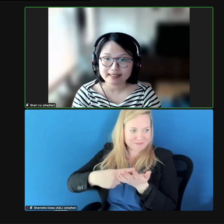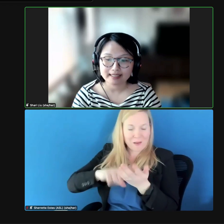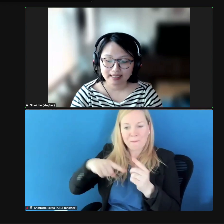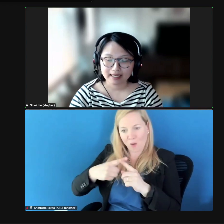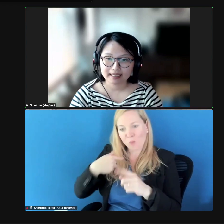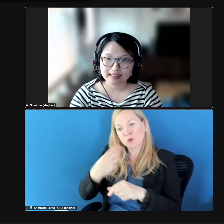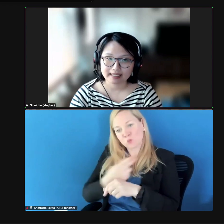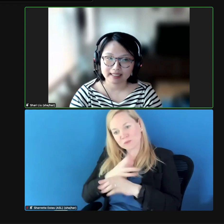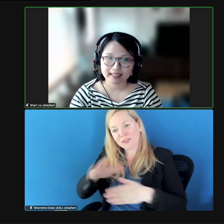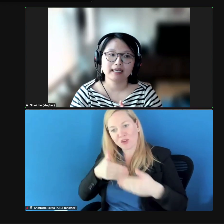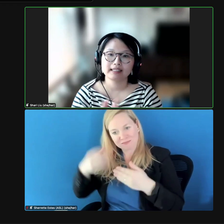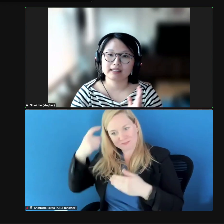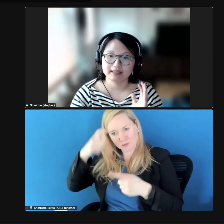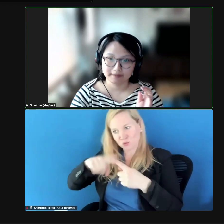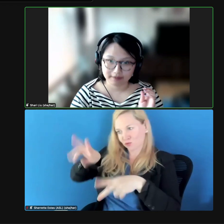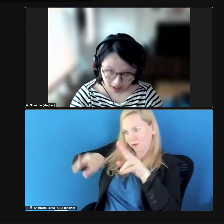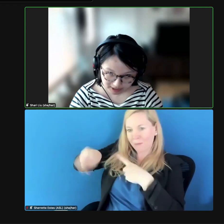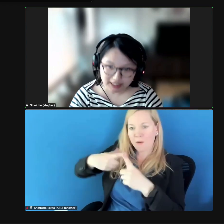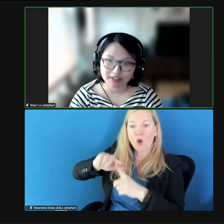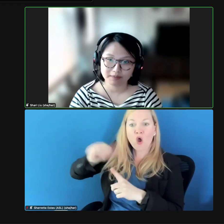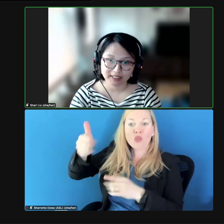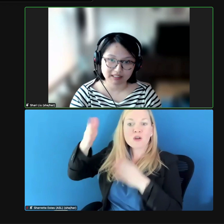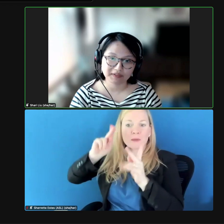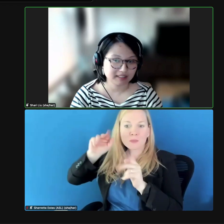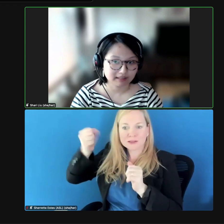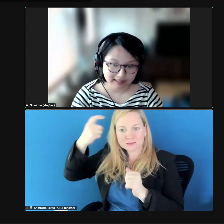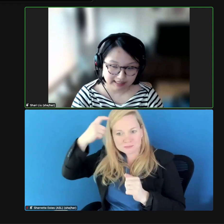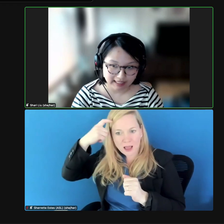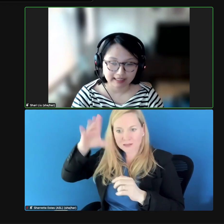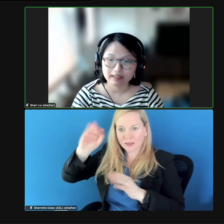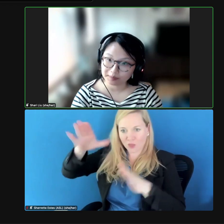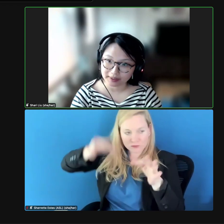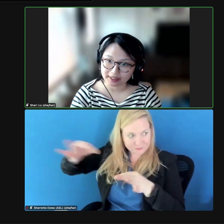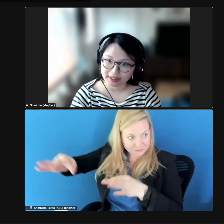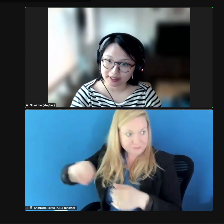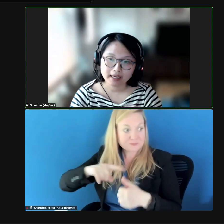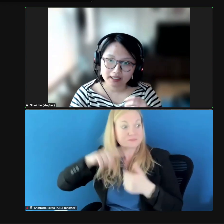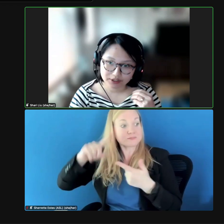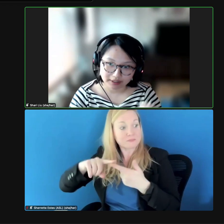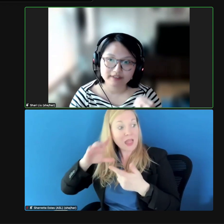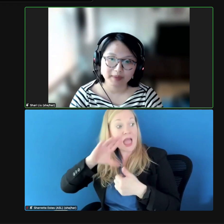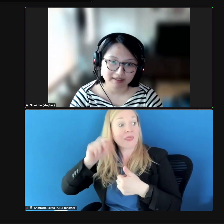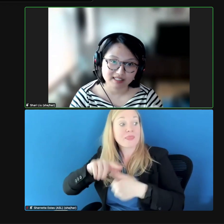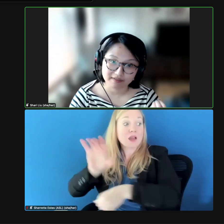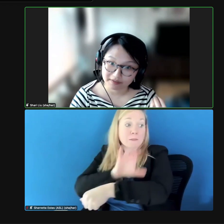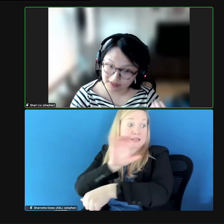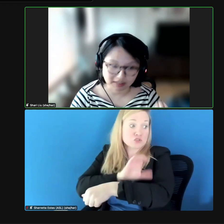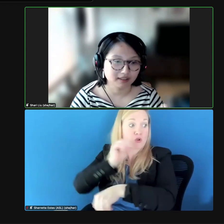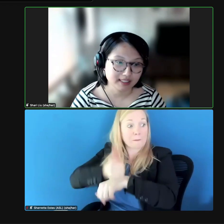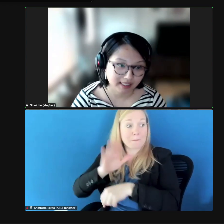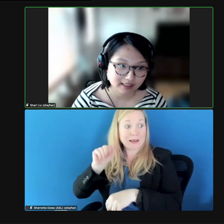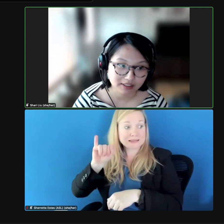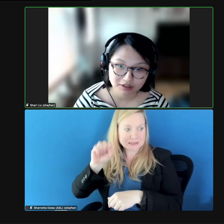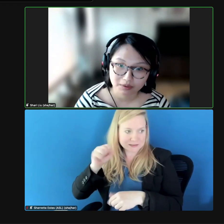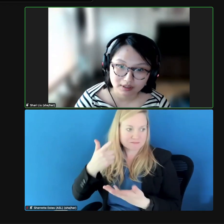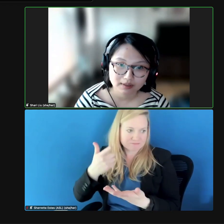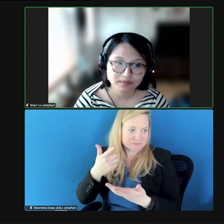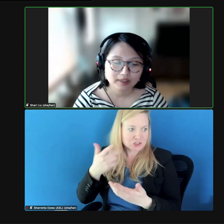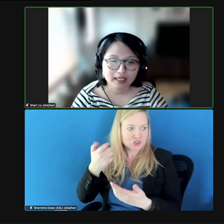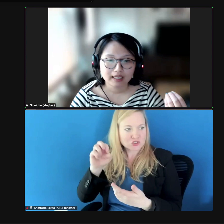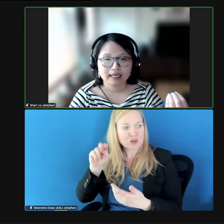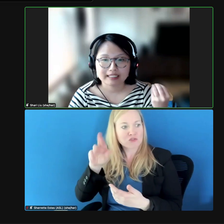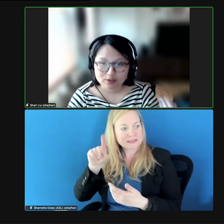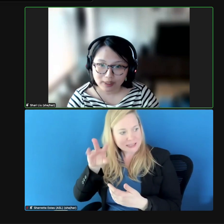and minds, and I said that the computational basis for this understanding could be generative models of the physical and psychological